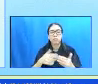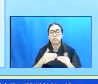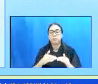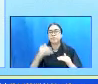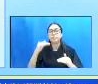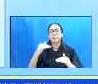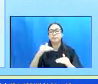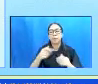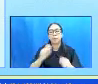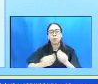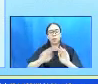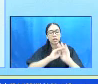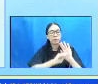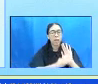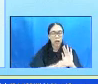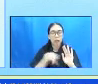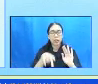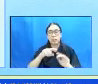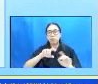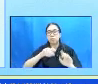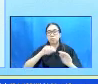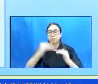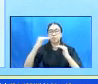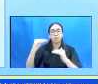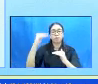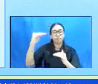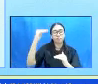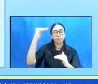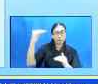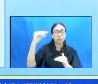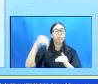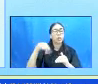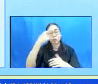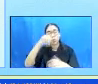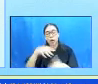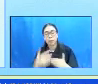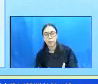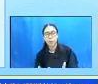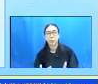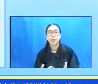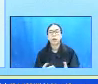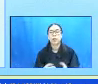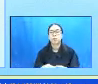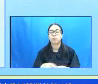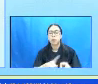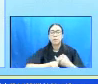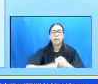establish of multi-stakeholder partnership forum for inclusive issues in states